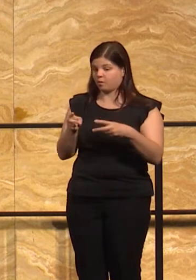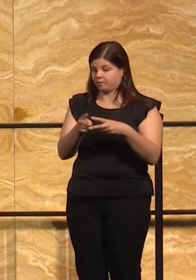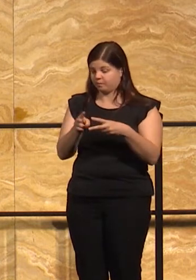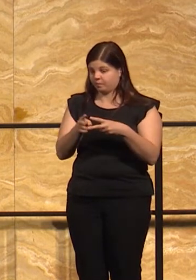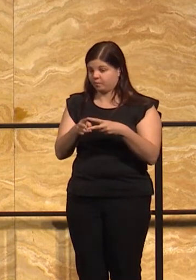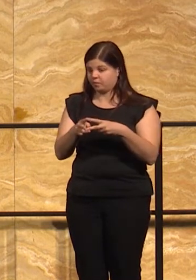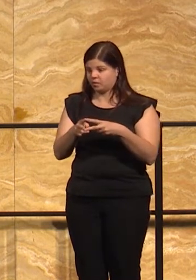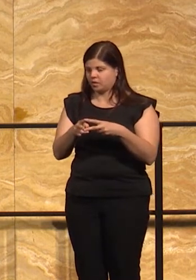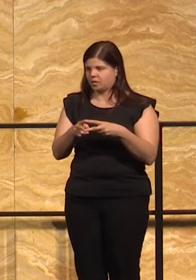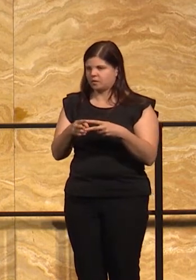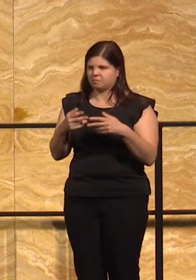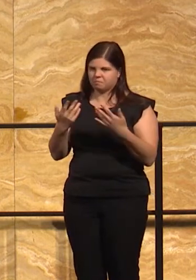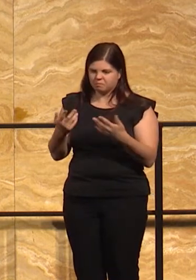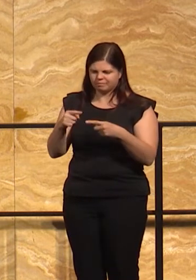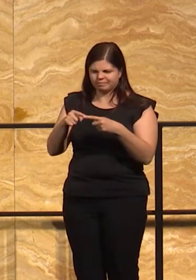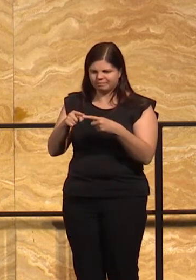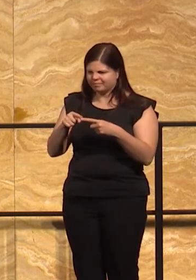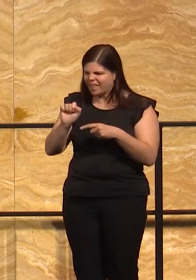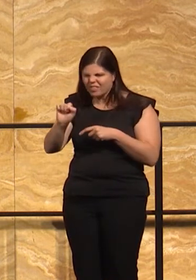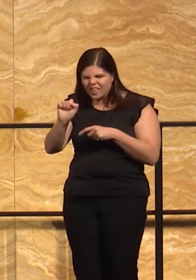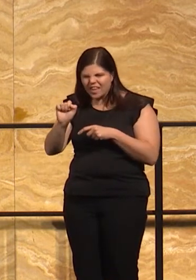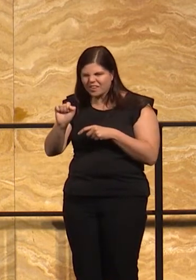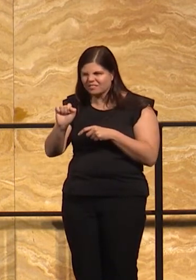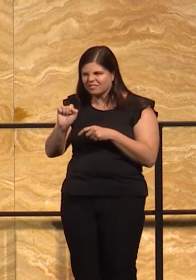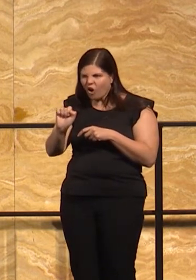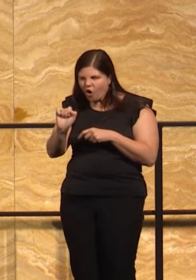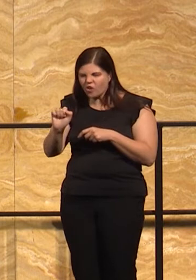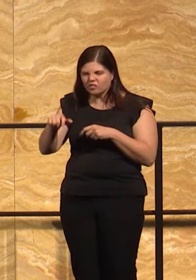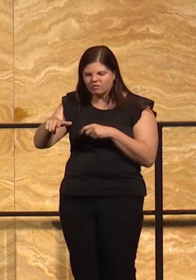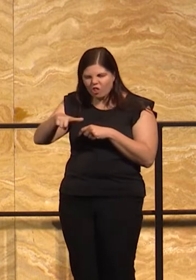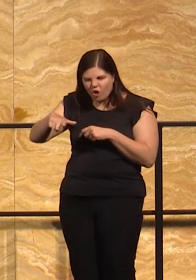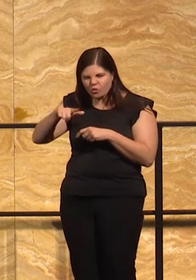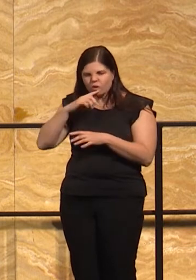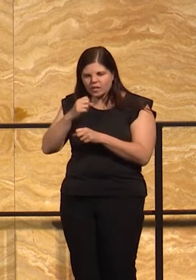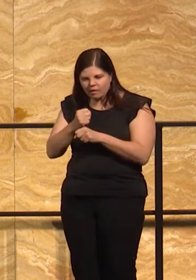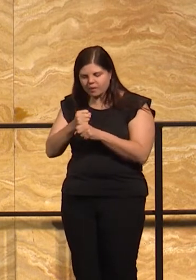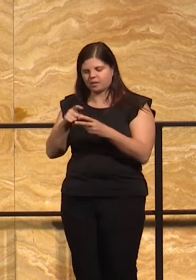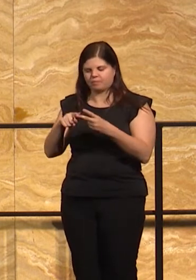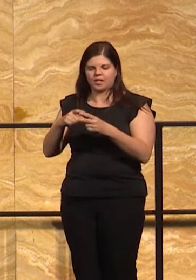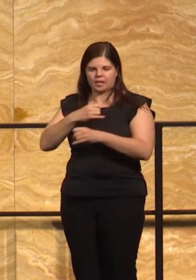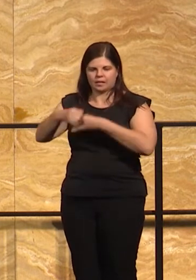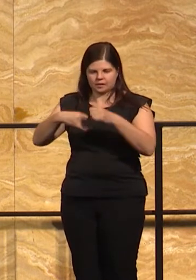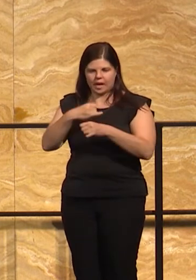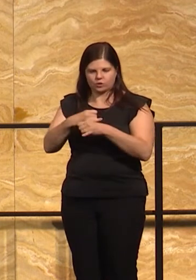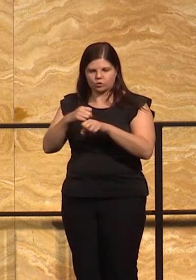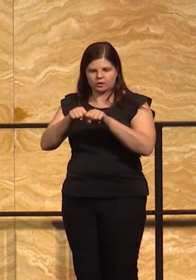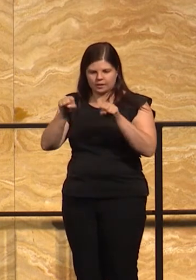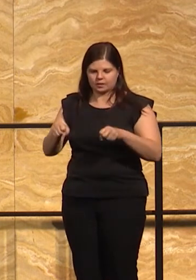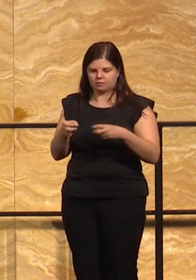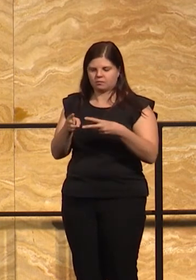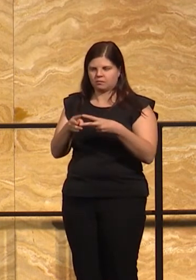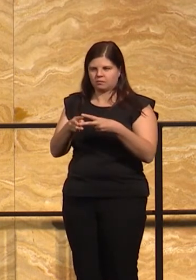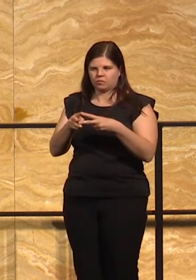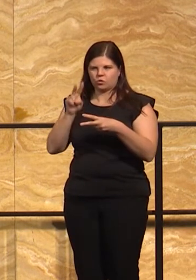with their own local elite, with their governing elite, and battles with the international system. Because what you see is a situation